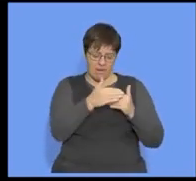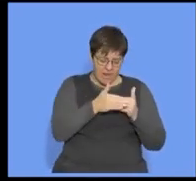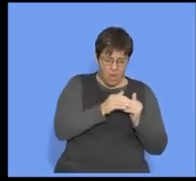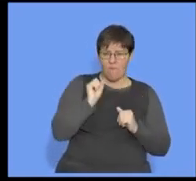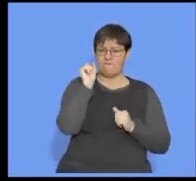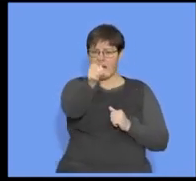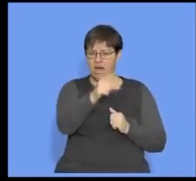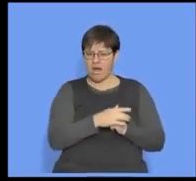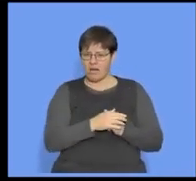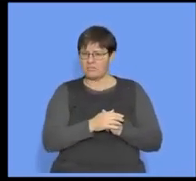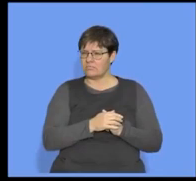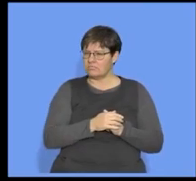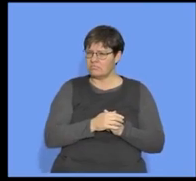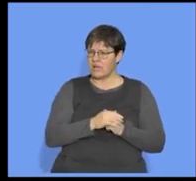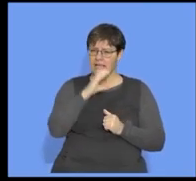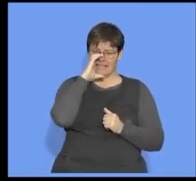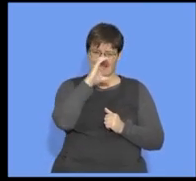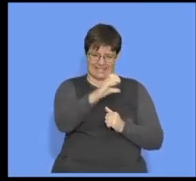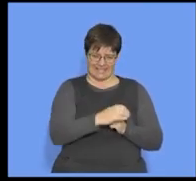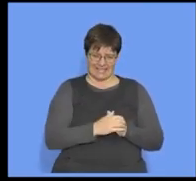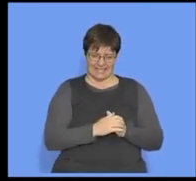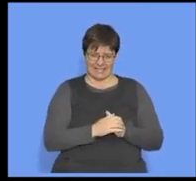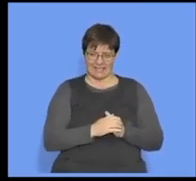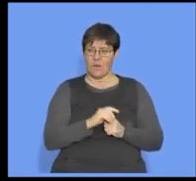is focused on C.